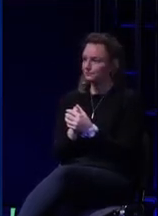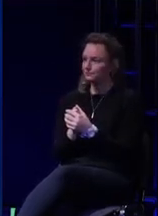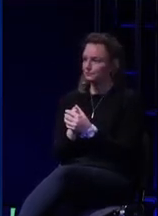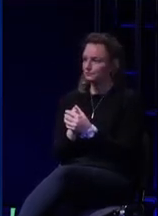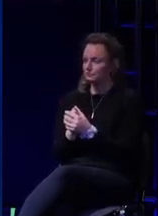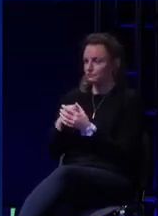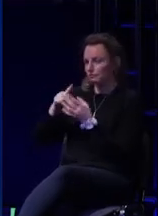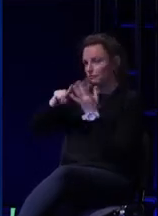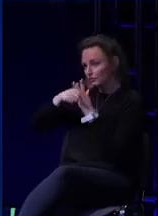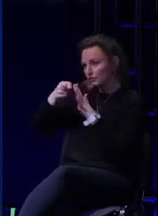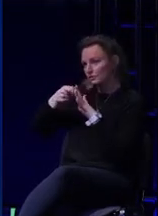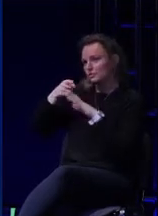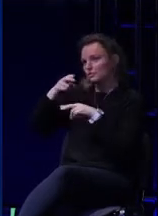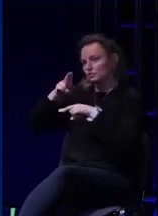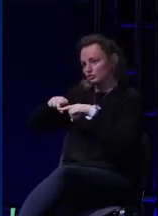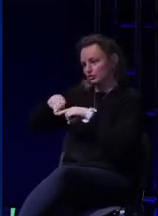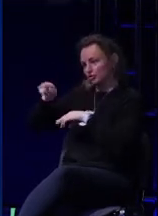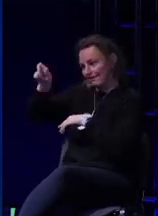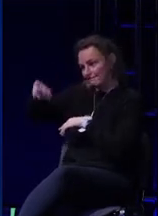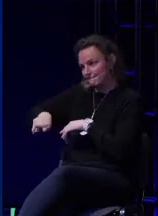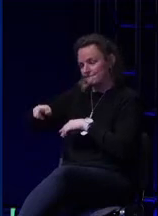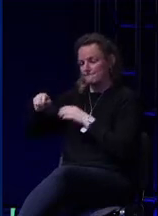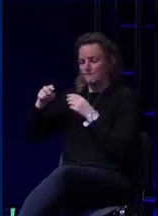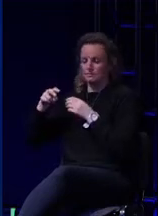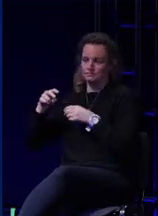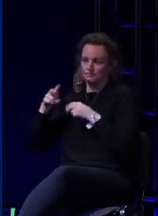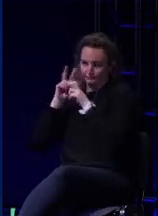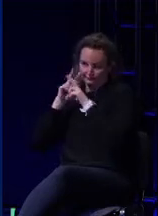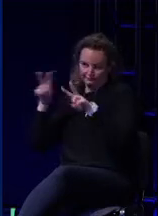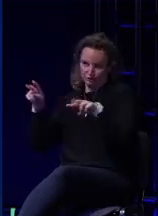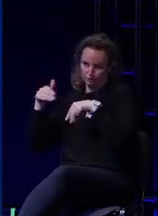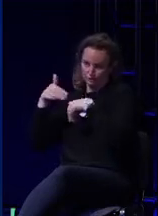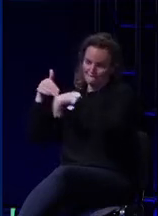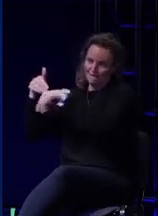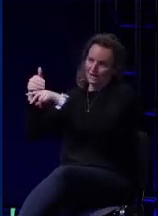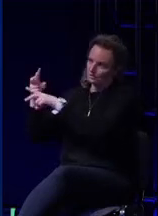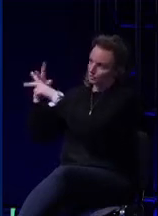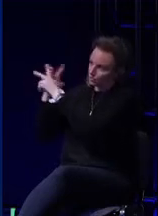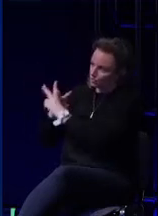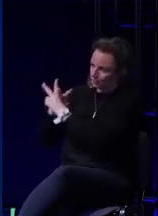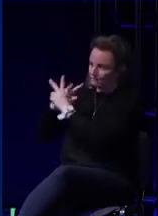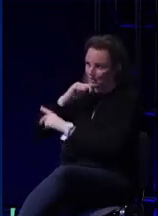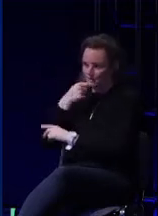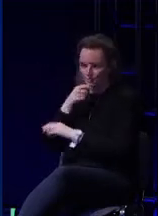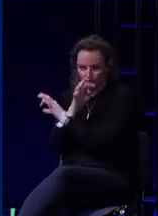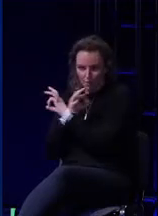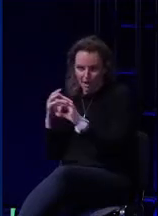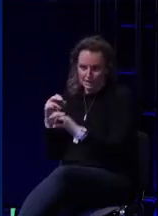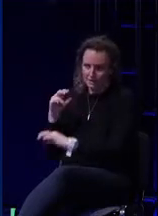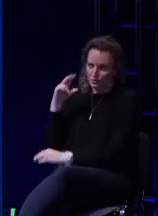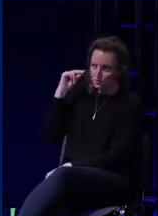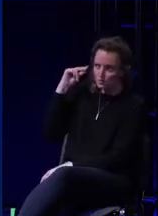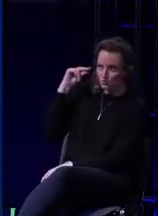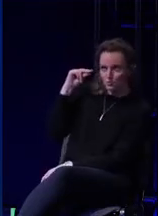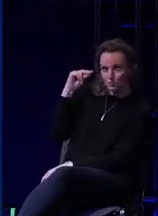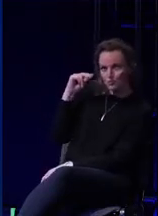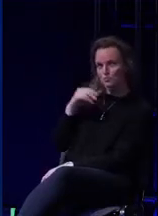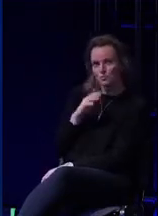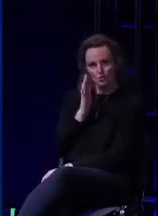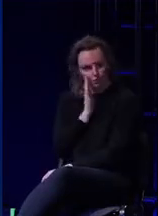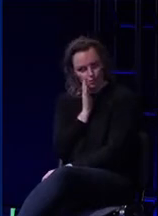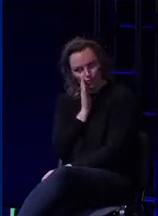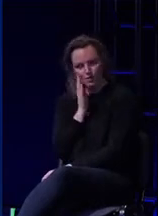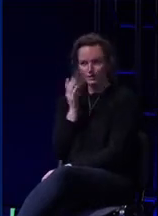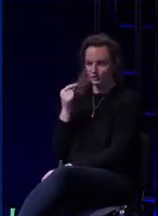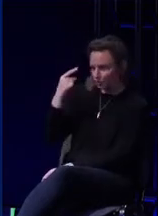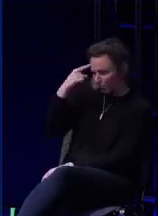the VFX supervisor, will quietly whisper to me and say, "Rob, do you think we can?